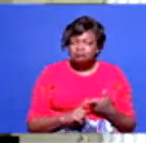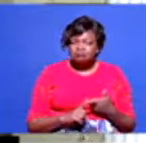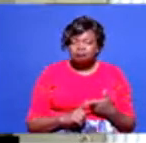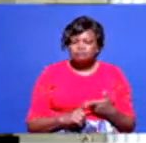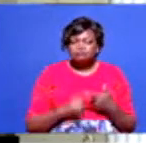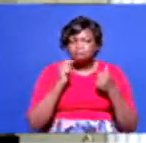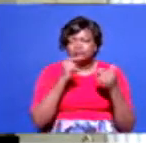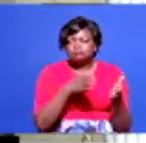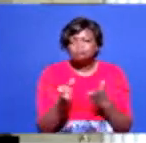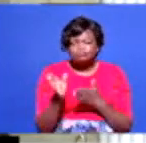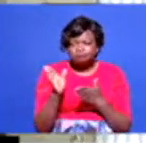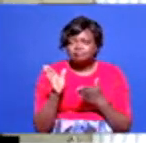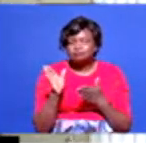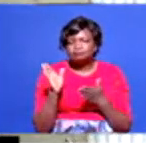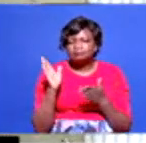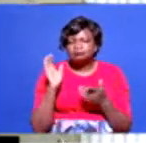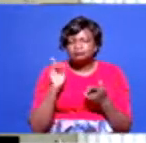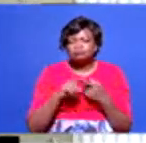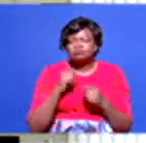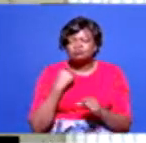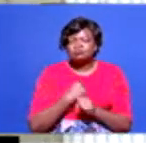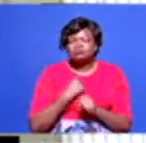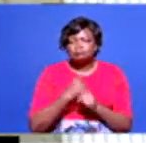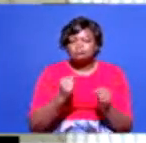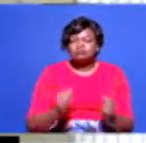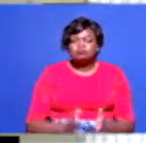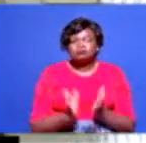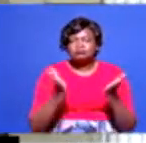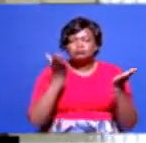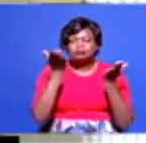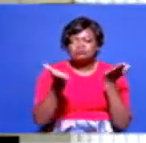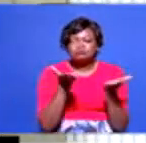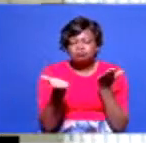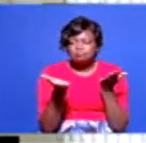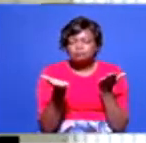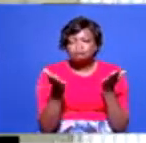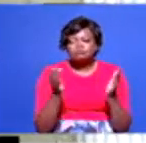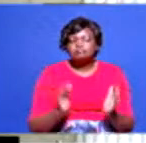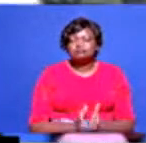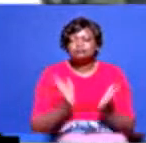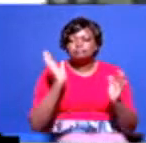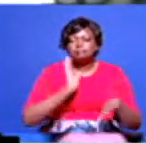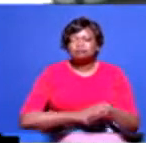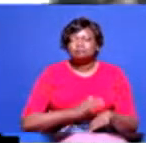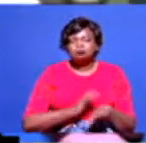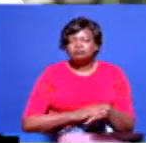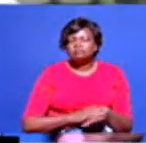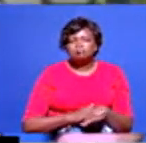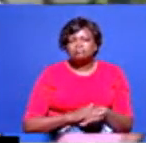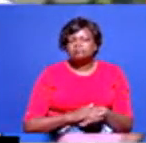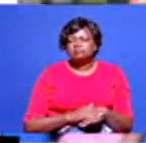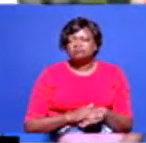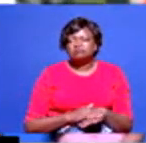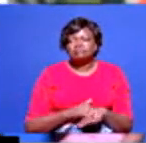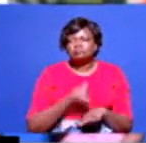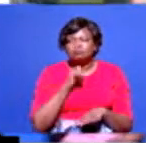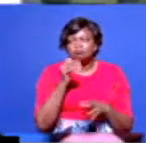opportunity to do public service and public good was rare. He was a